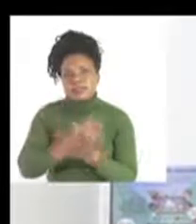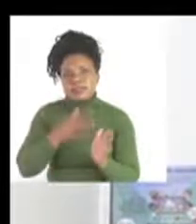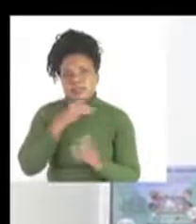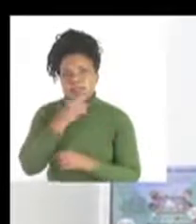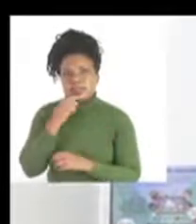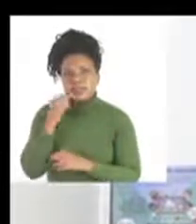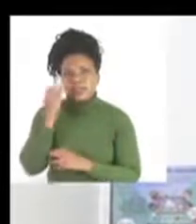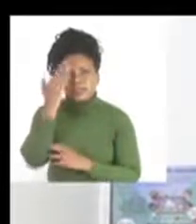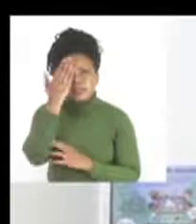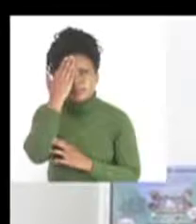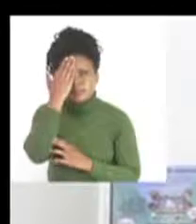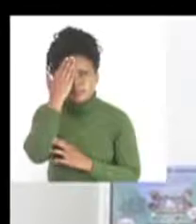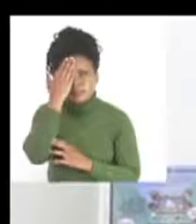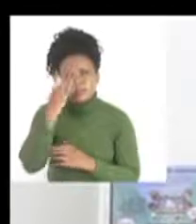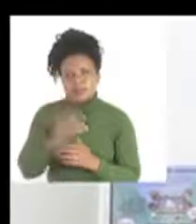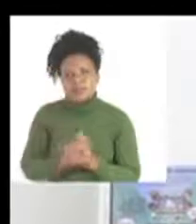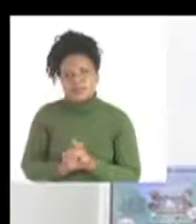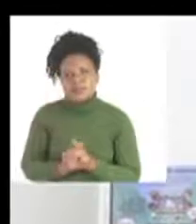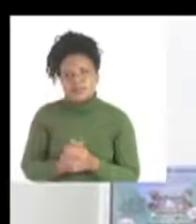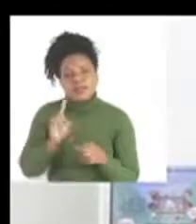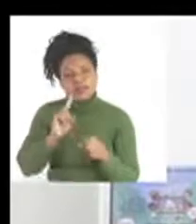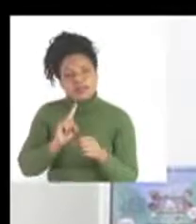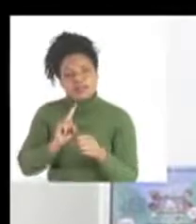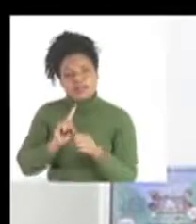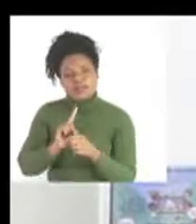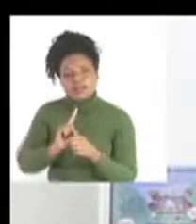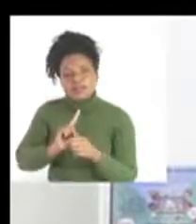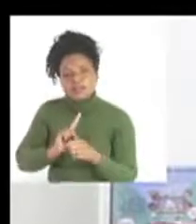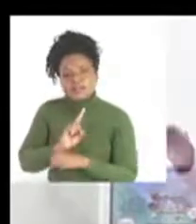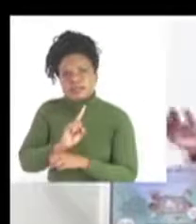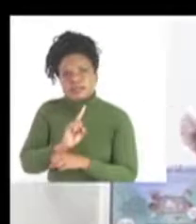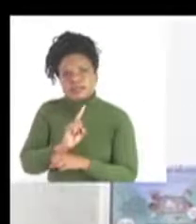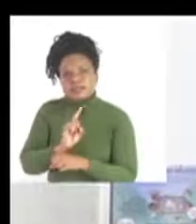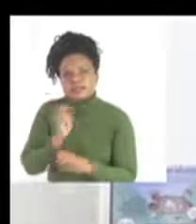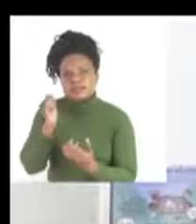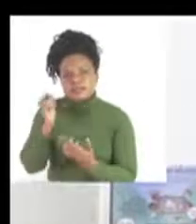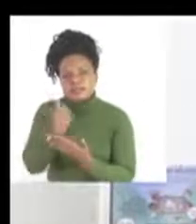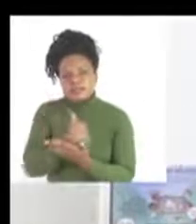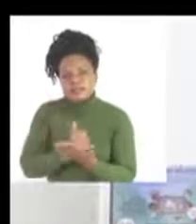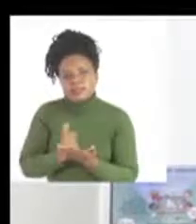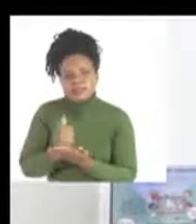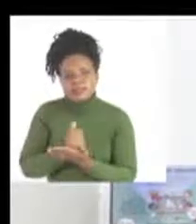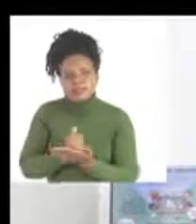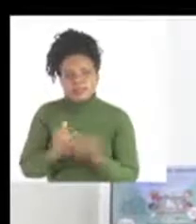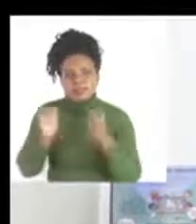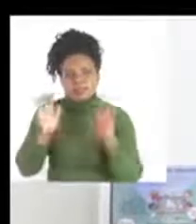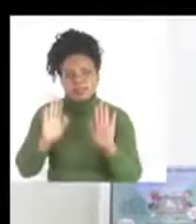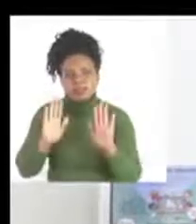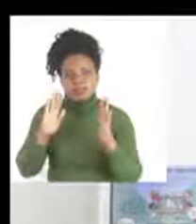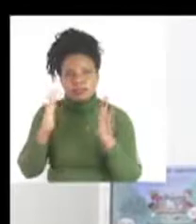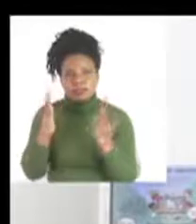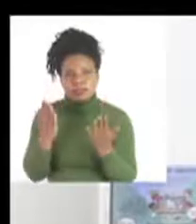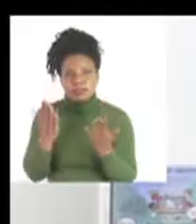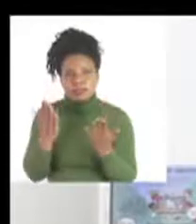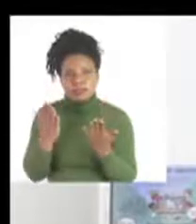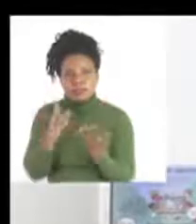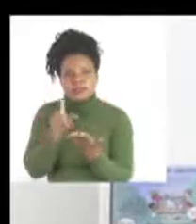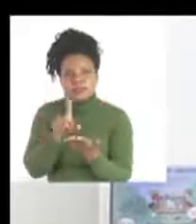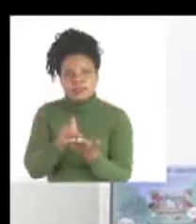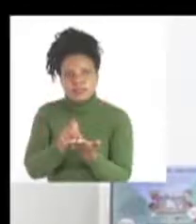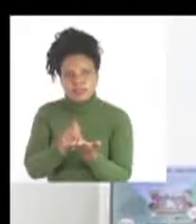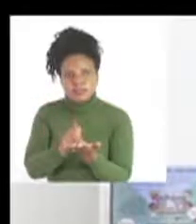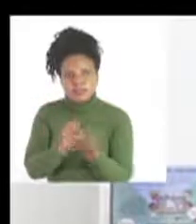with us today. Before we start with the lesson, let's first sanitize our